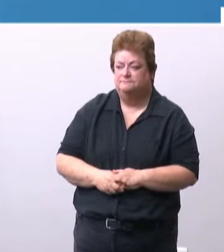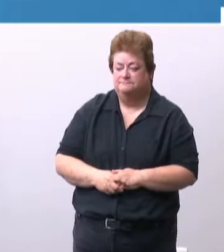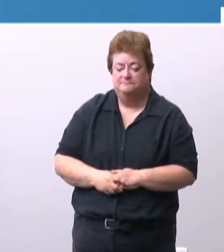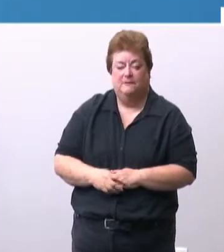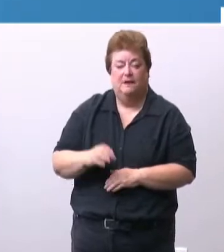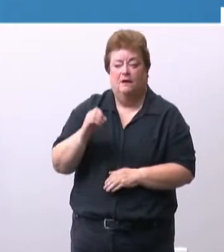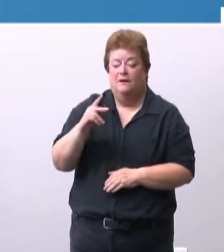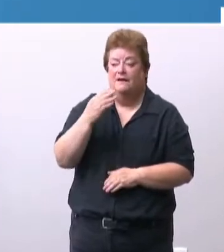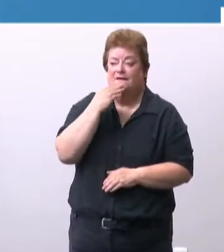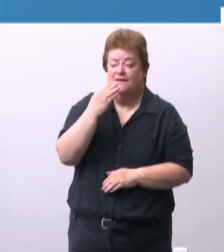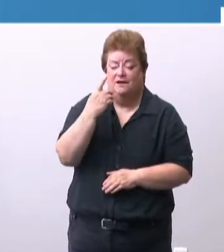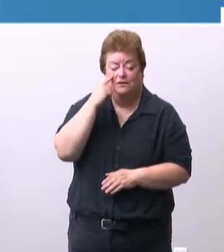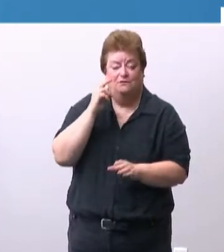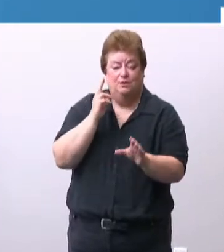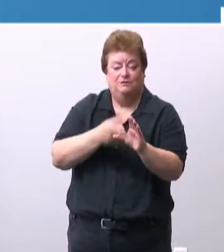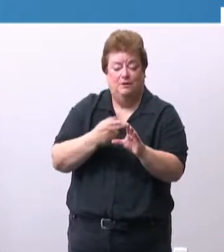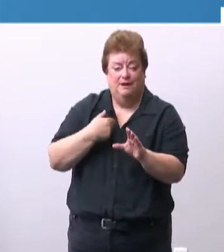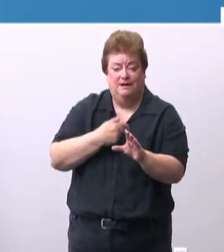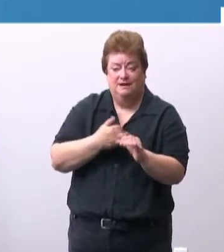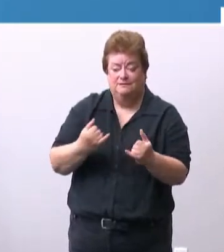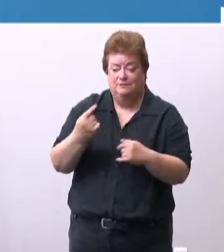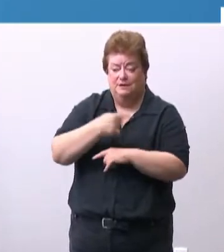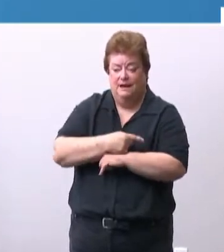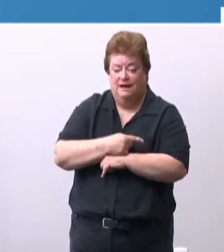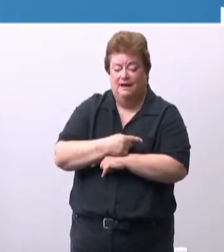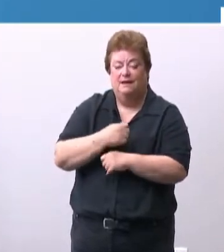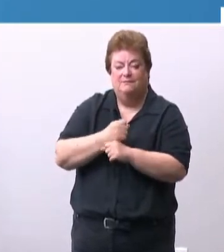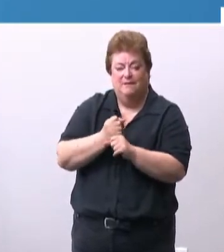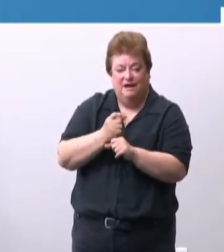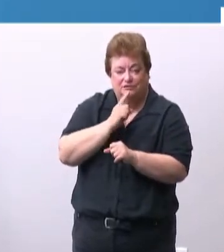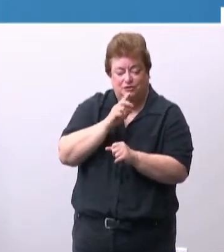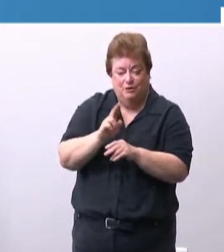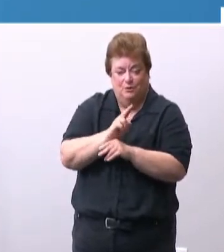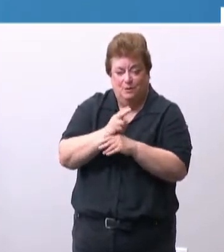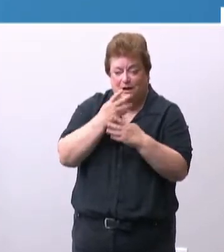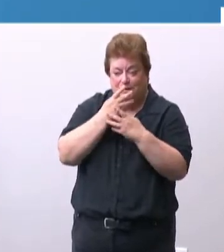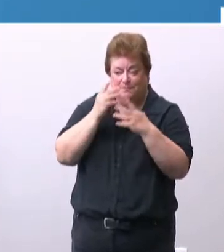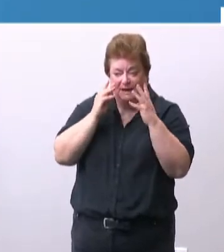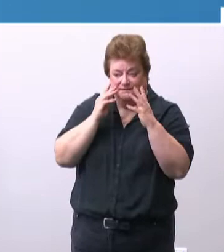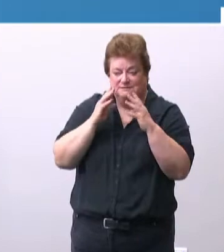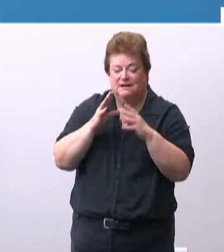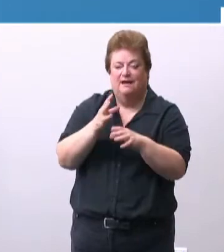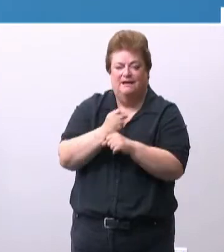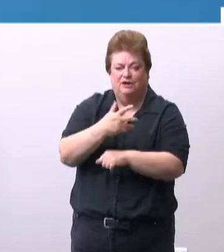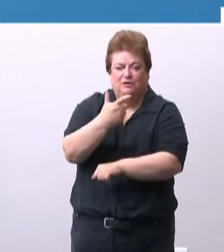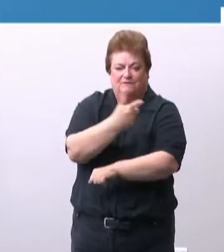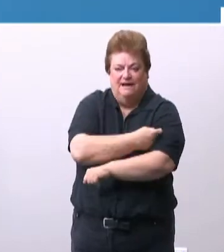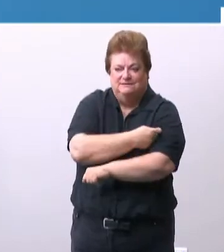Well, thanks for joining us today. Be sure to wear a mask and get your vaccine.